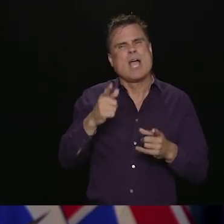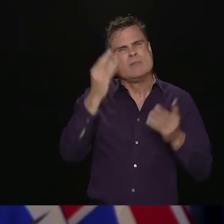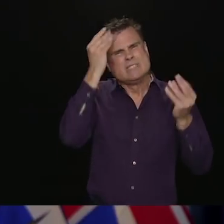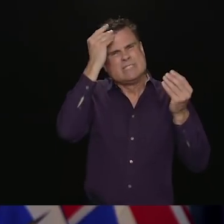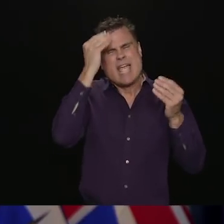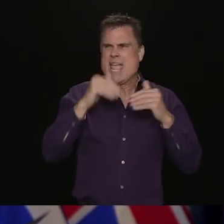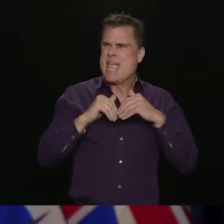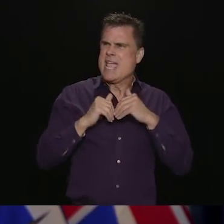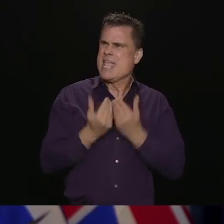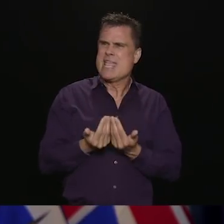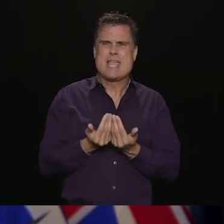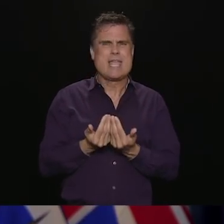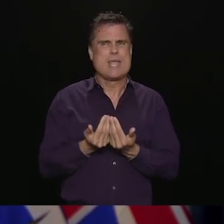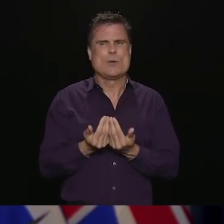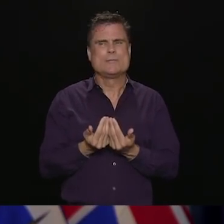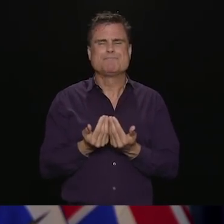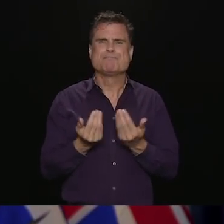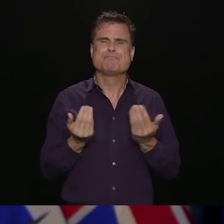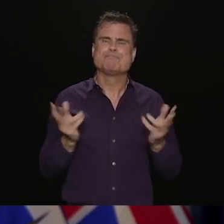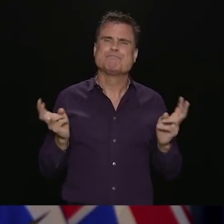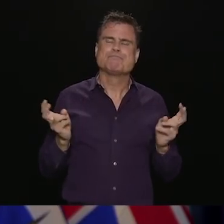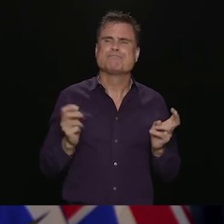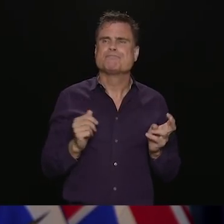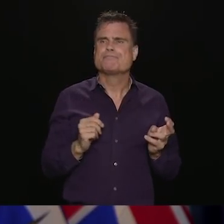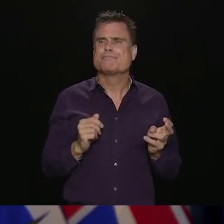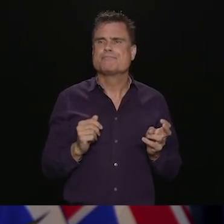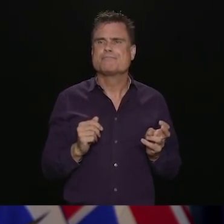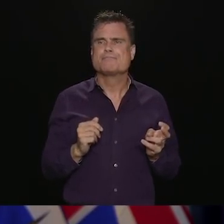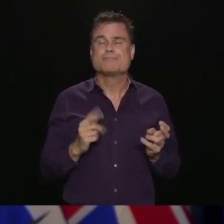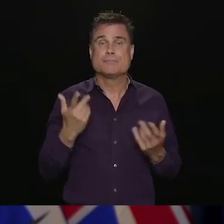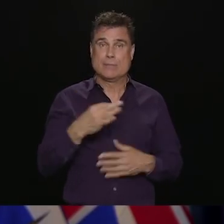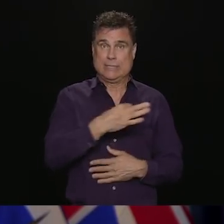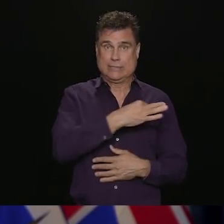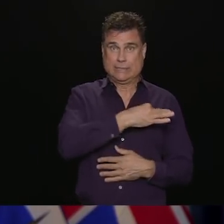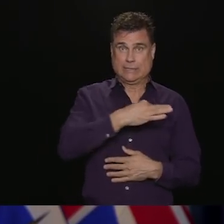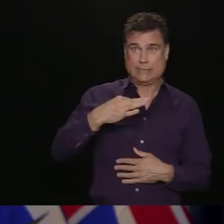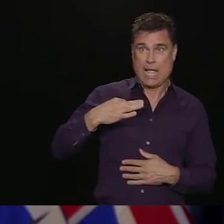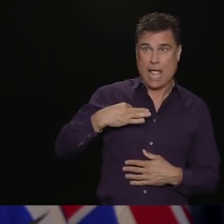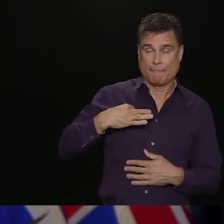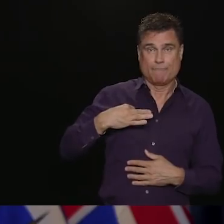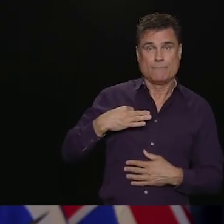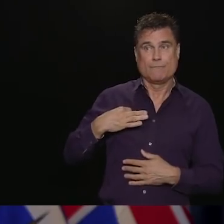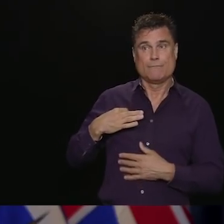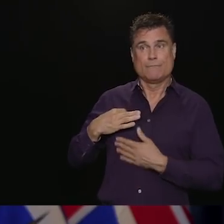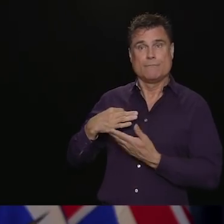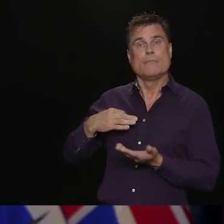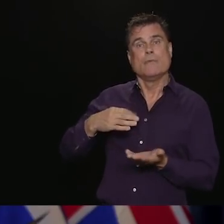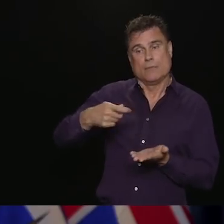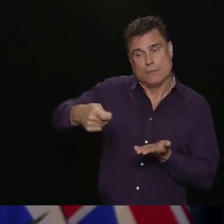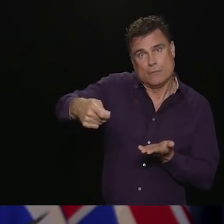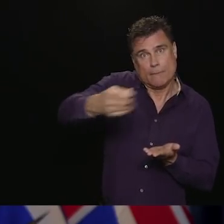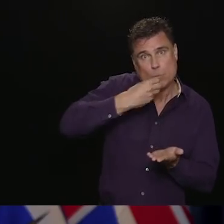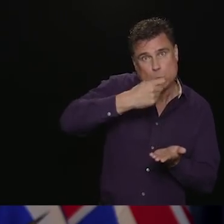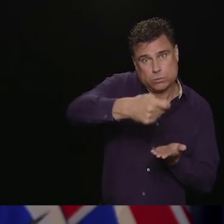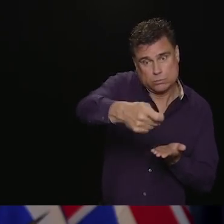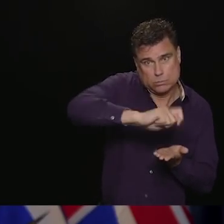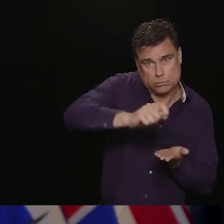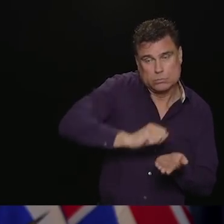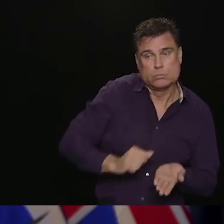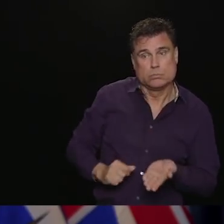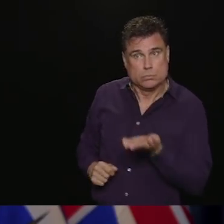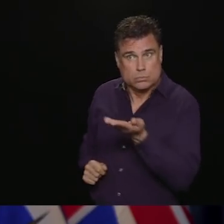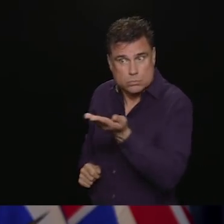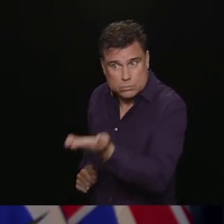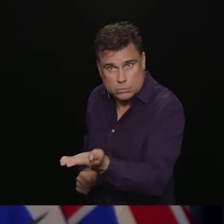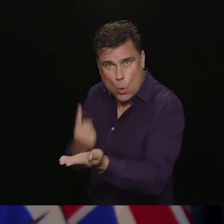the staff, if there's staff who are working at an event, and the people who are participating or attending as well.